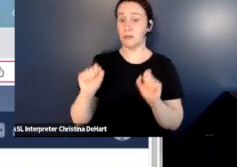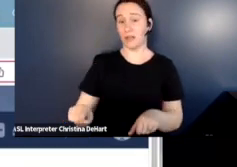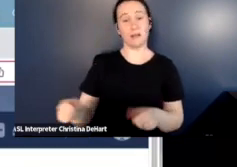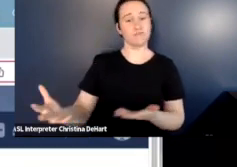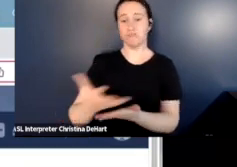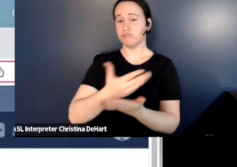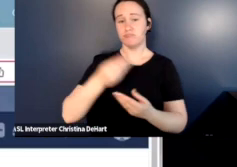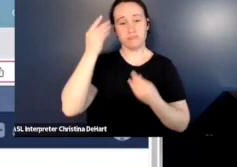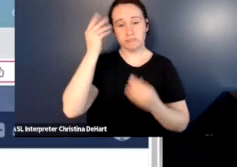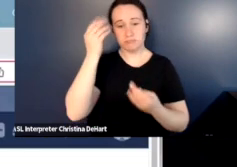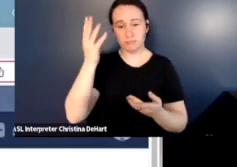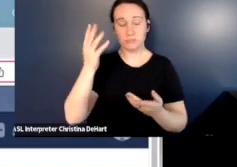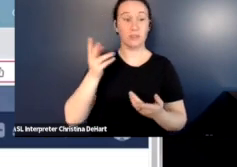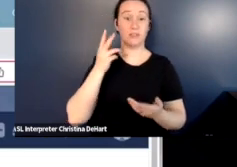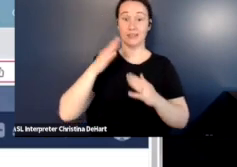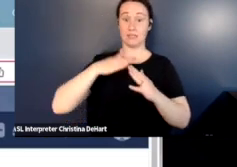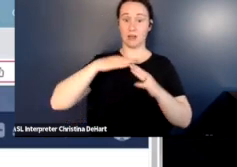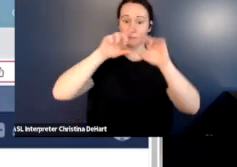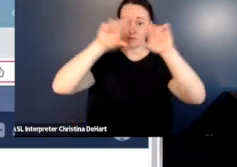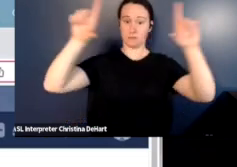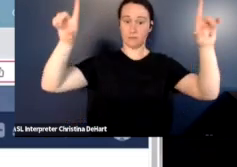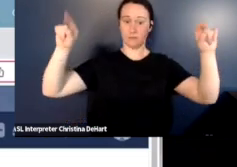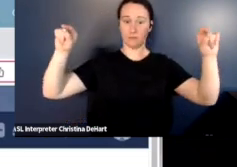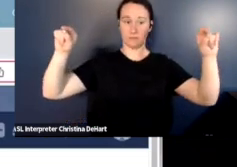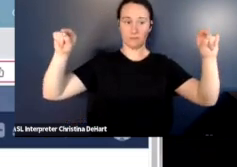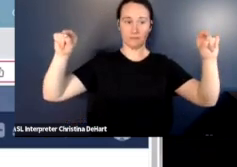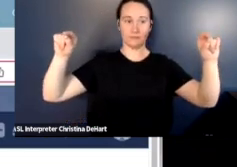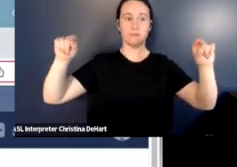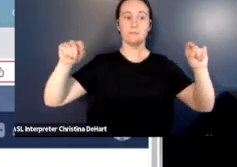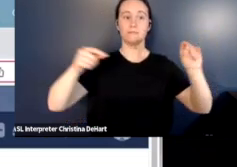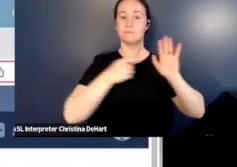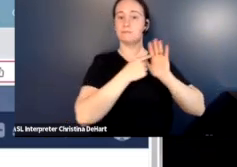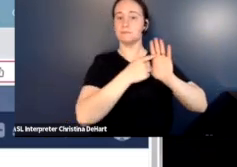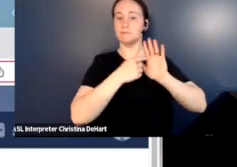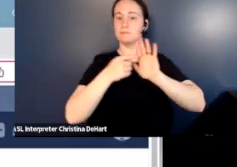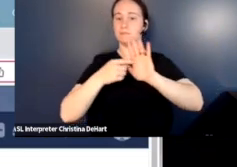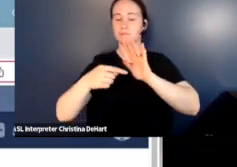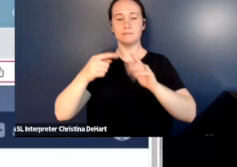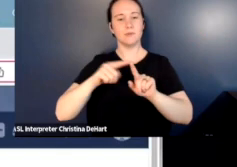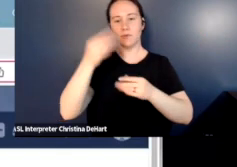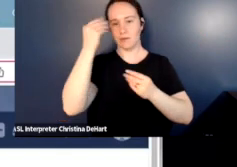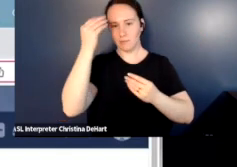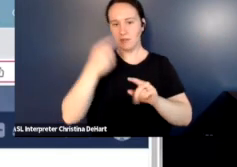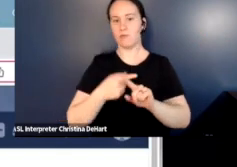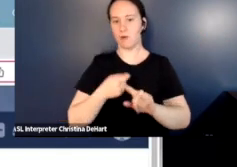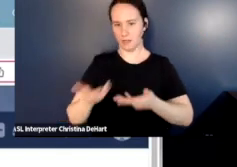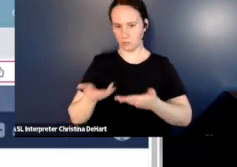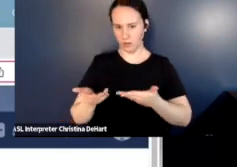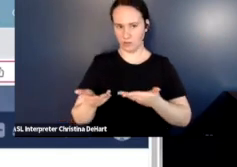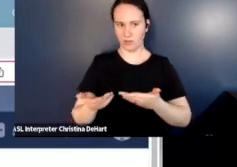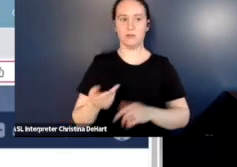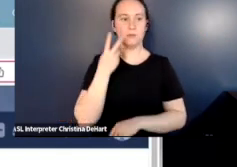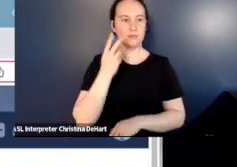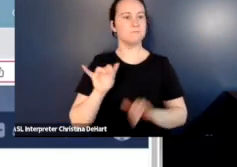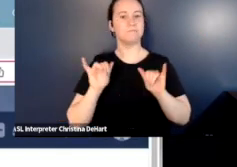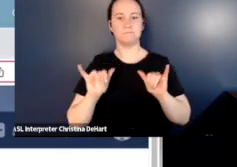that can be gathered here. So across the top, we'll see some highlighted information from the interaction. So we're able to see